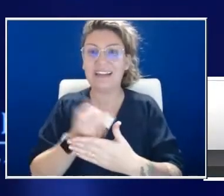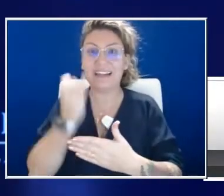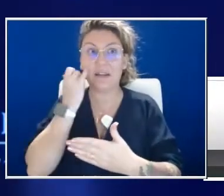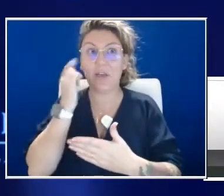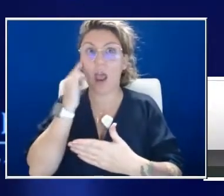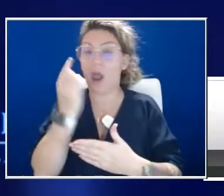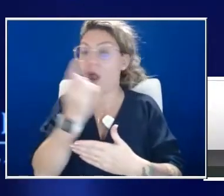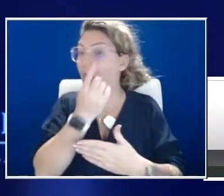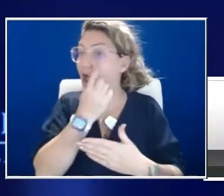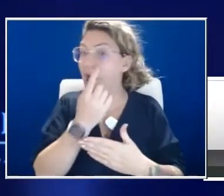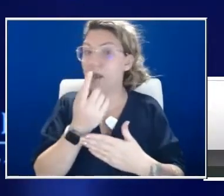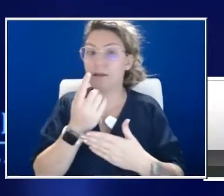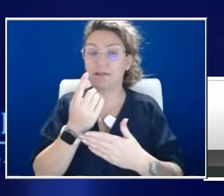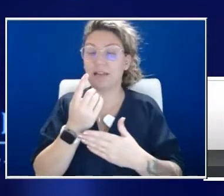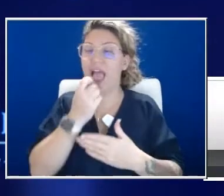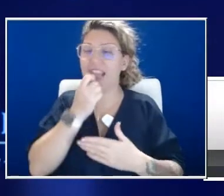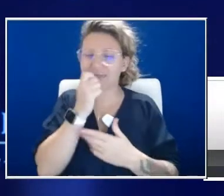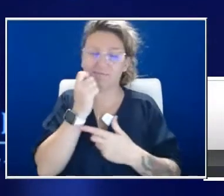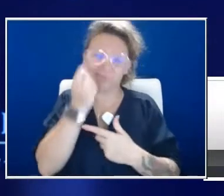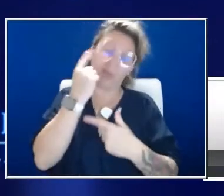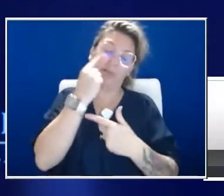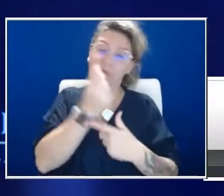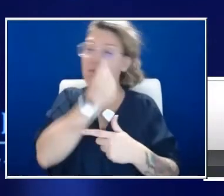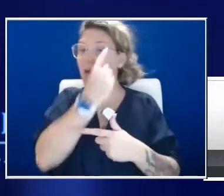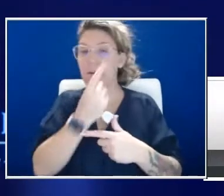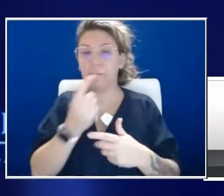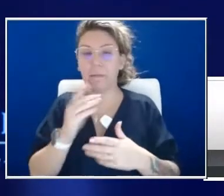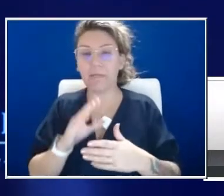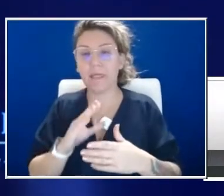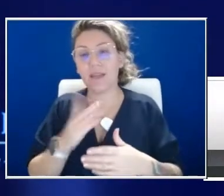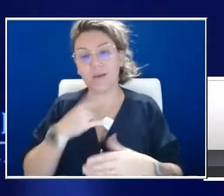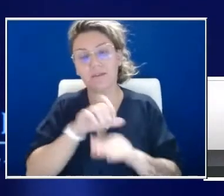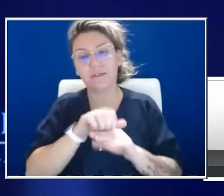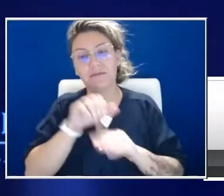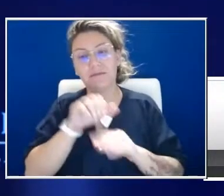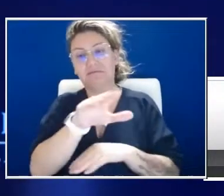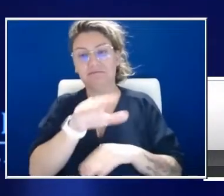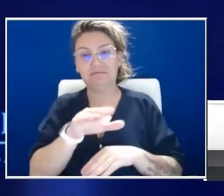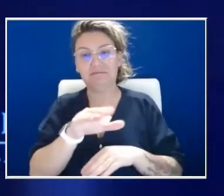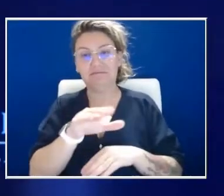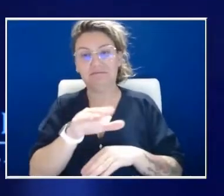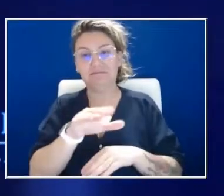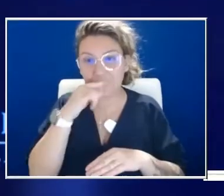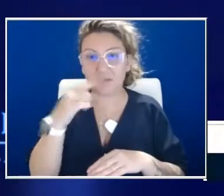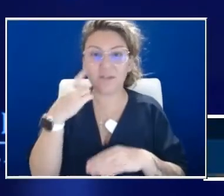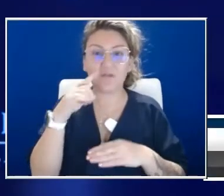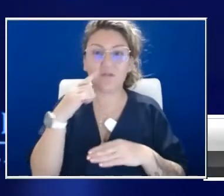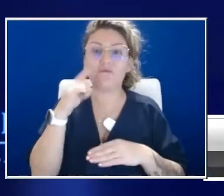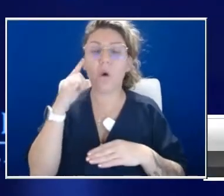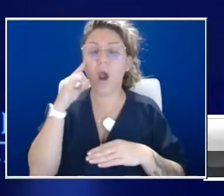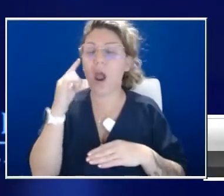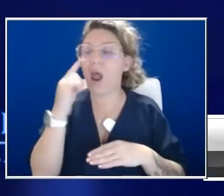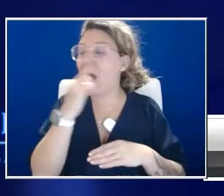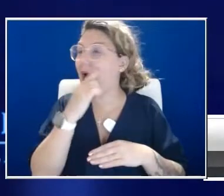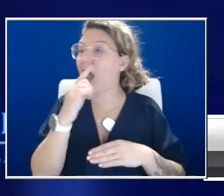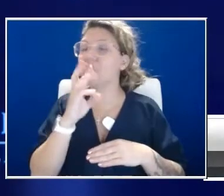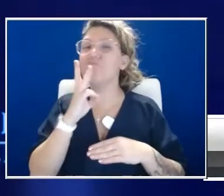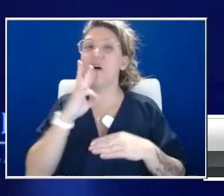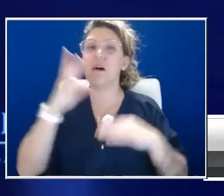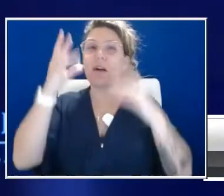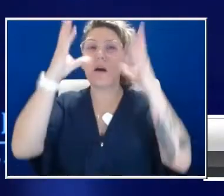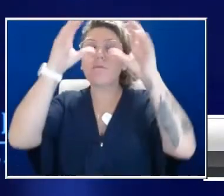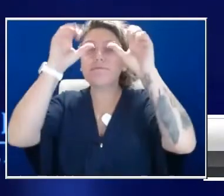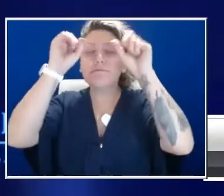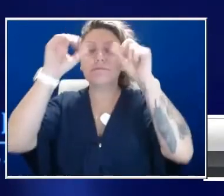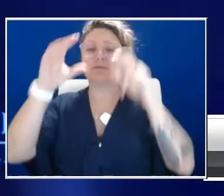kid bites into it and it kind of splashes up. So we've had to send some kids in to, get some eye flushes. It can be irritating to the mouth. And so